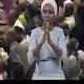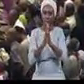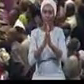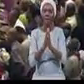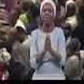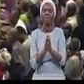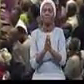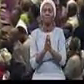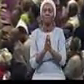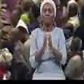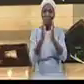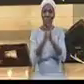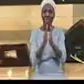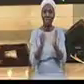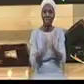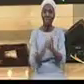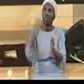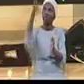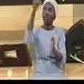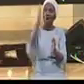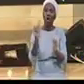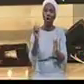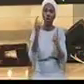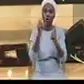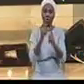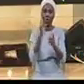That God's word will penetrate your heart.